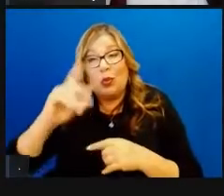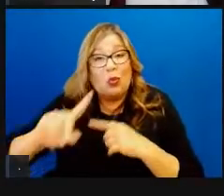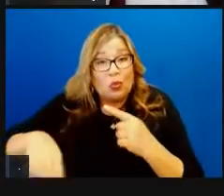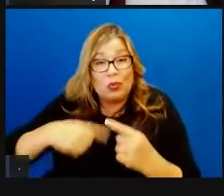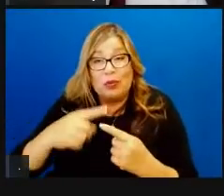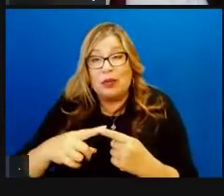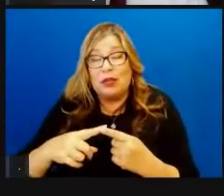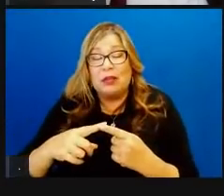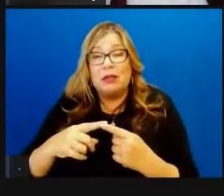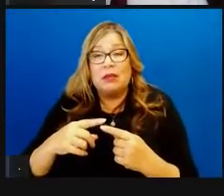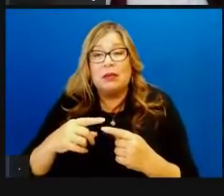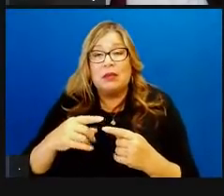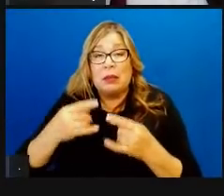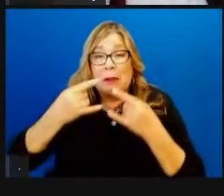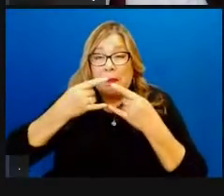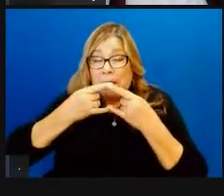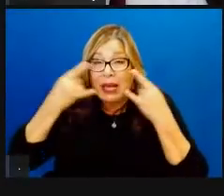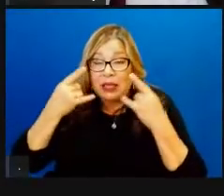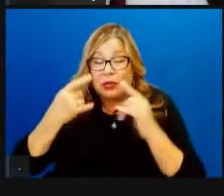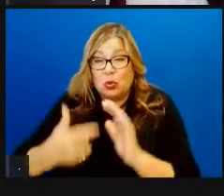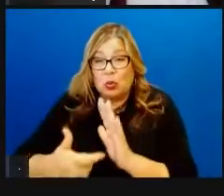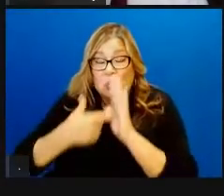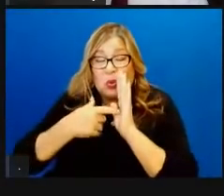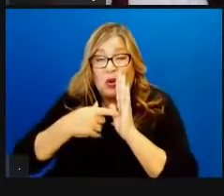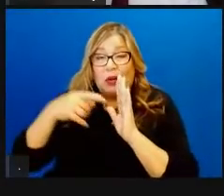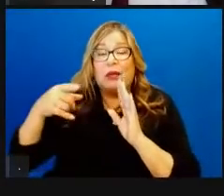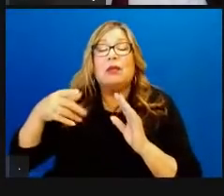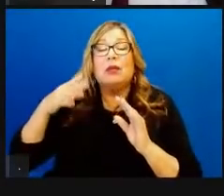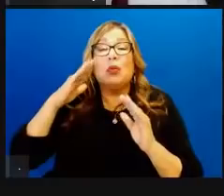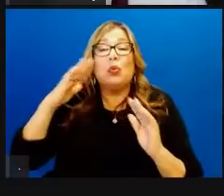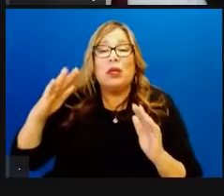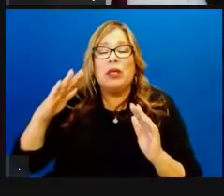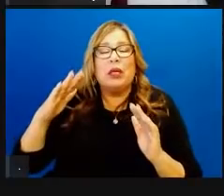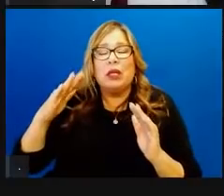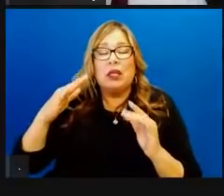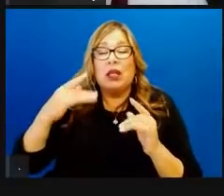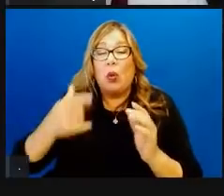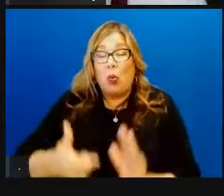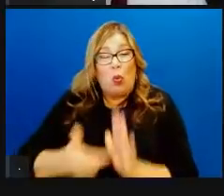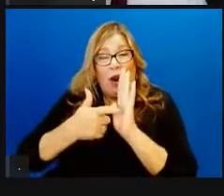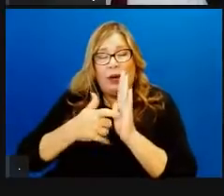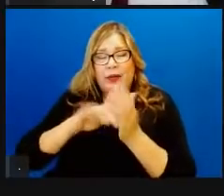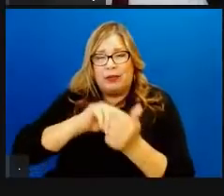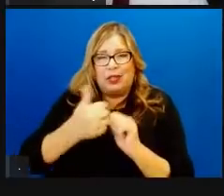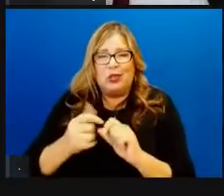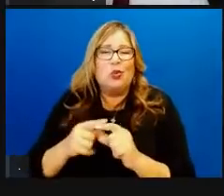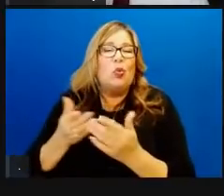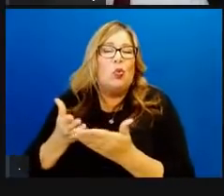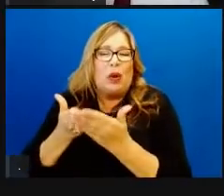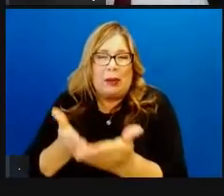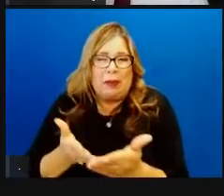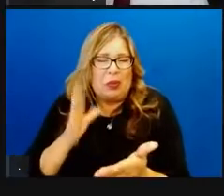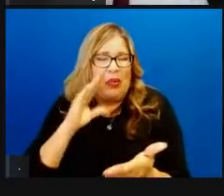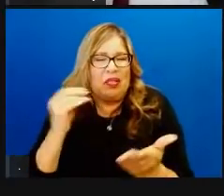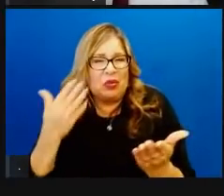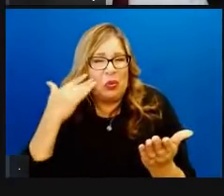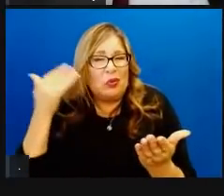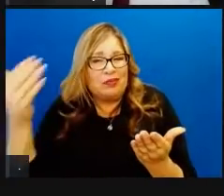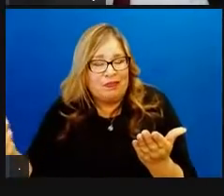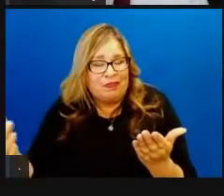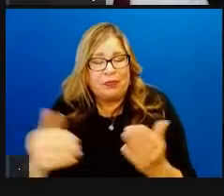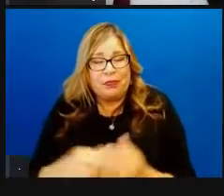the masking requirement will move to a recommendation. We also know that this takes